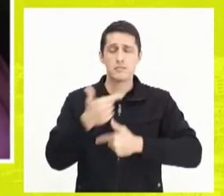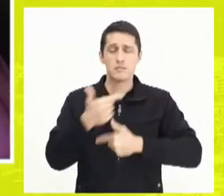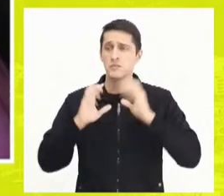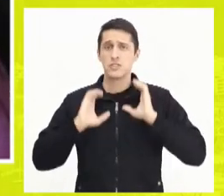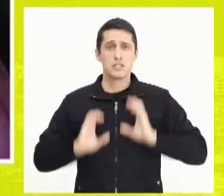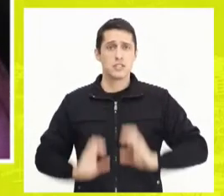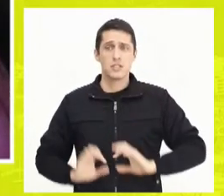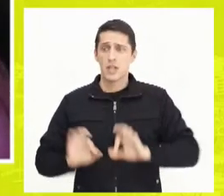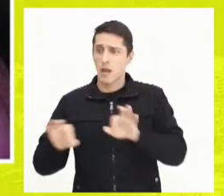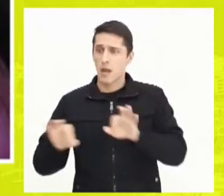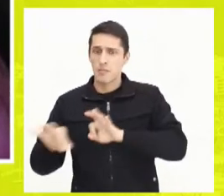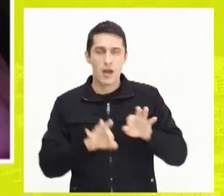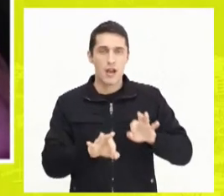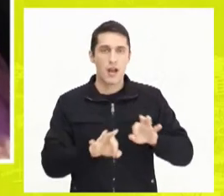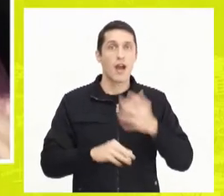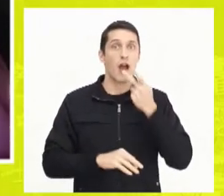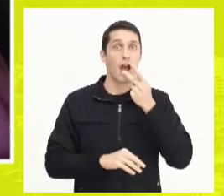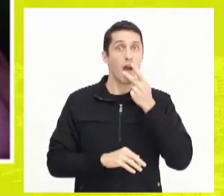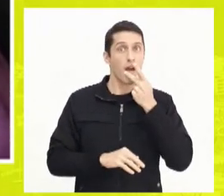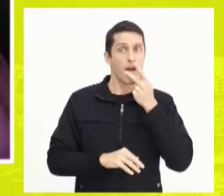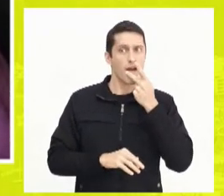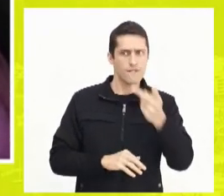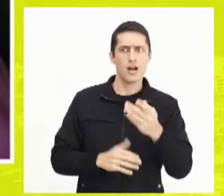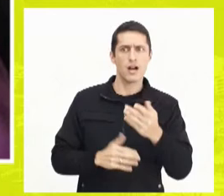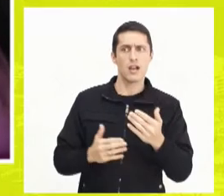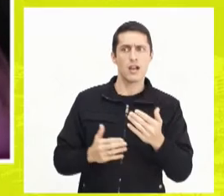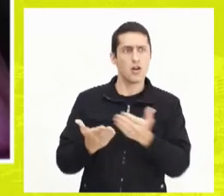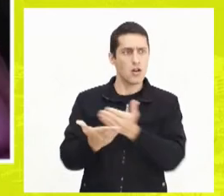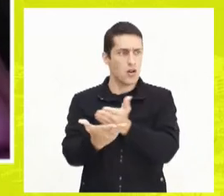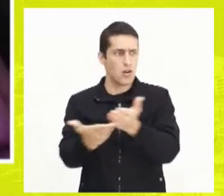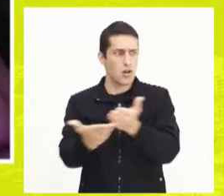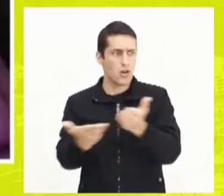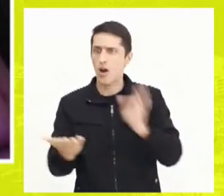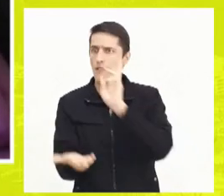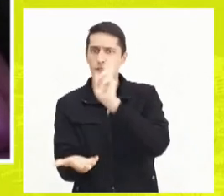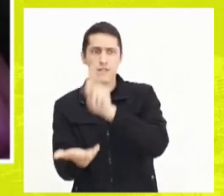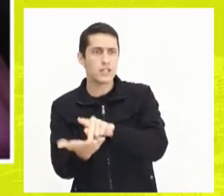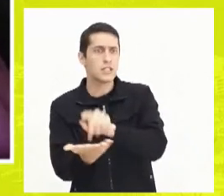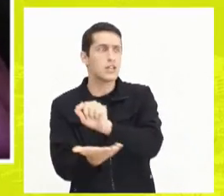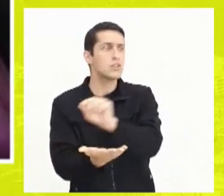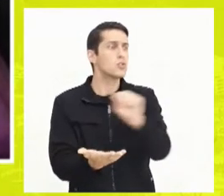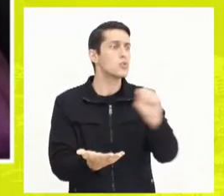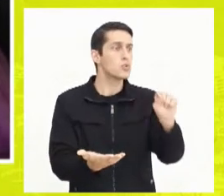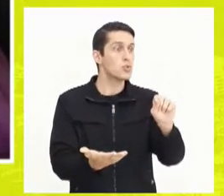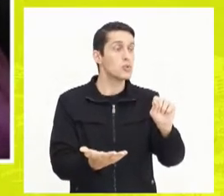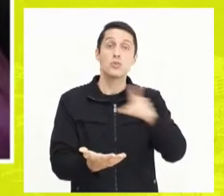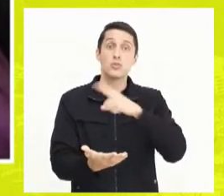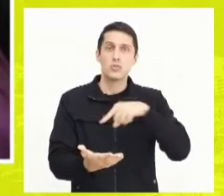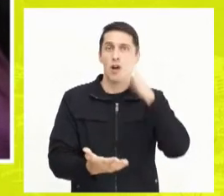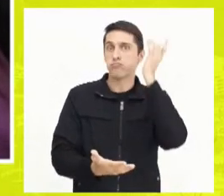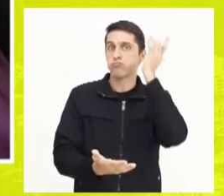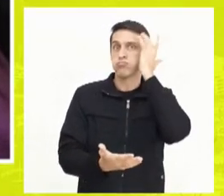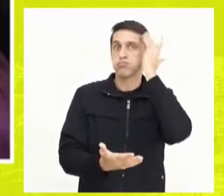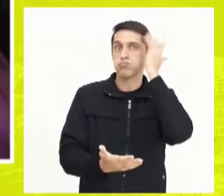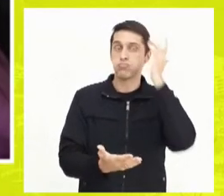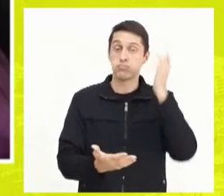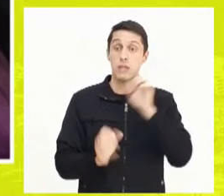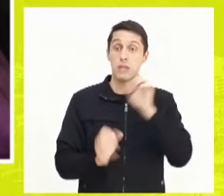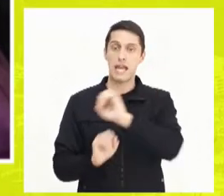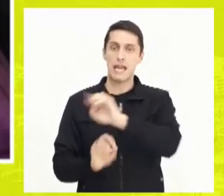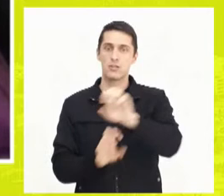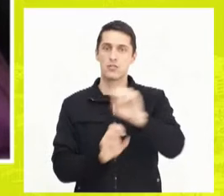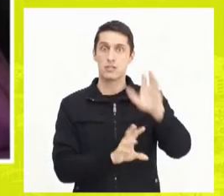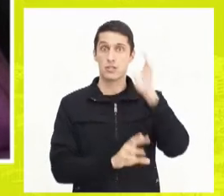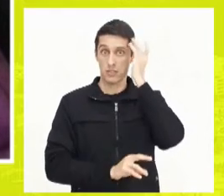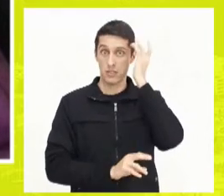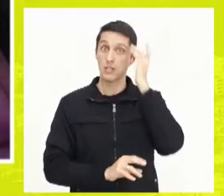they're open to bringing citizenship and criticism so this critical education which is strong in